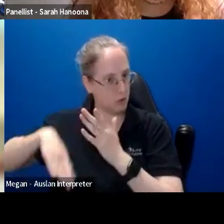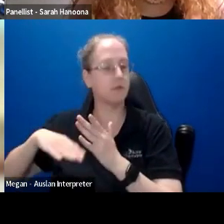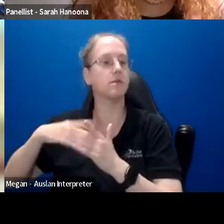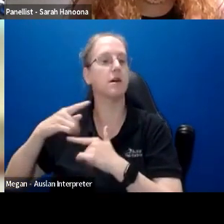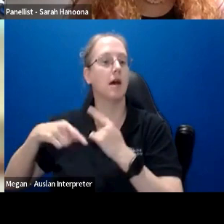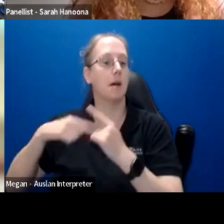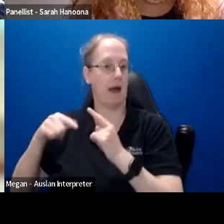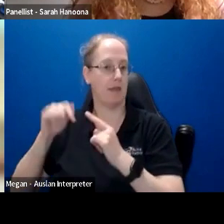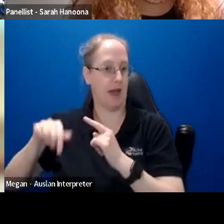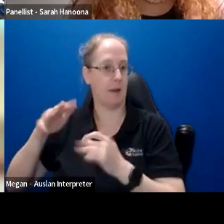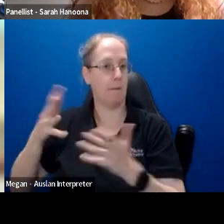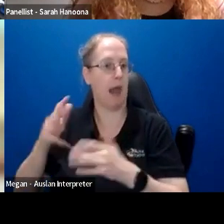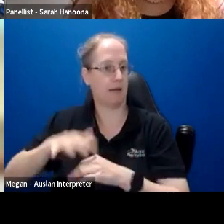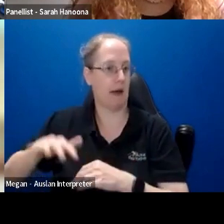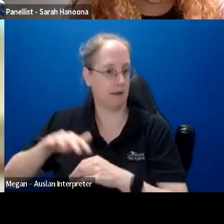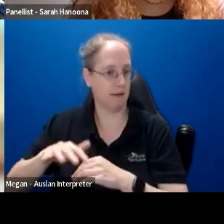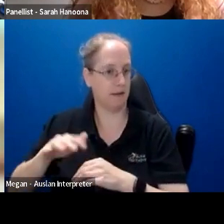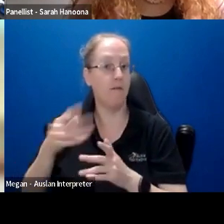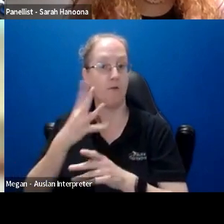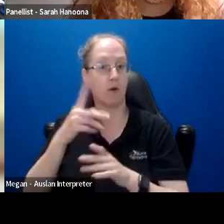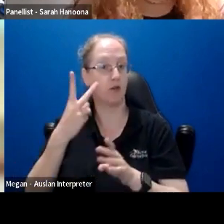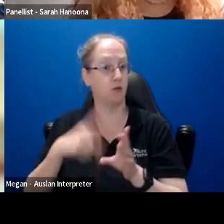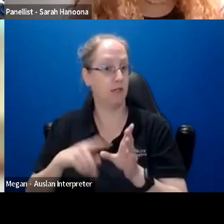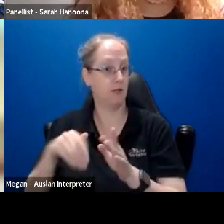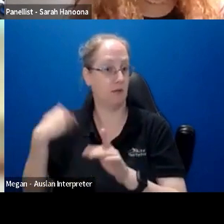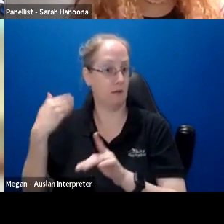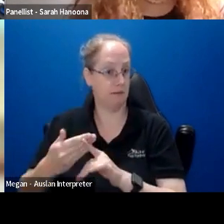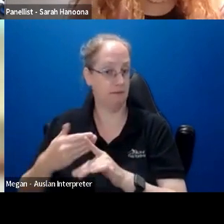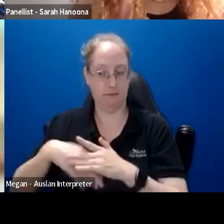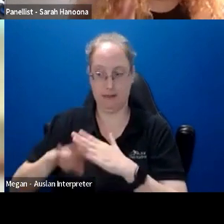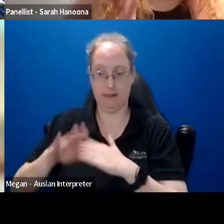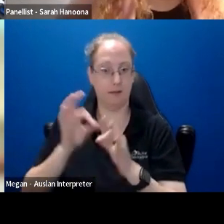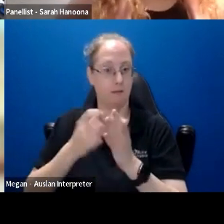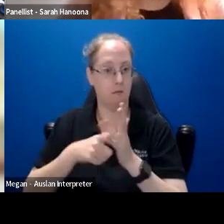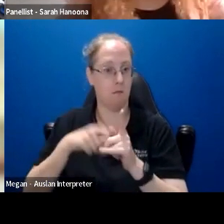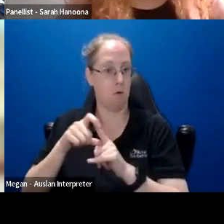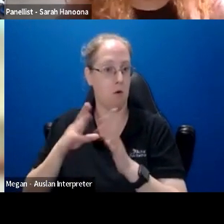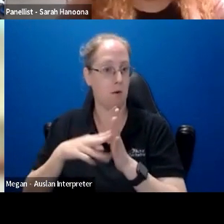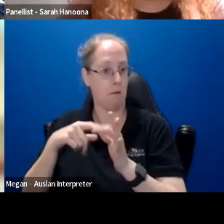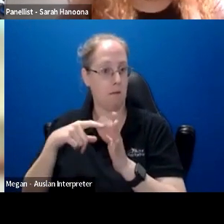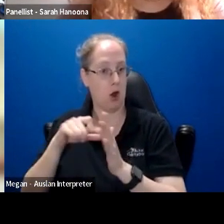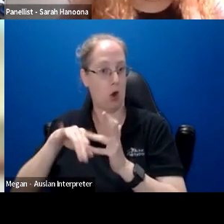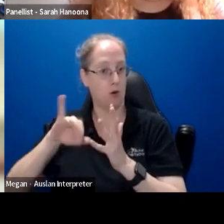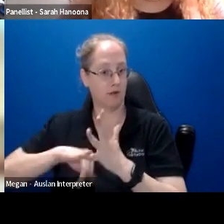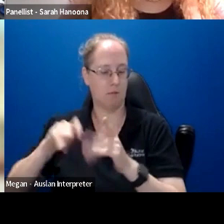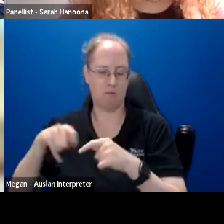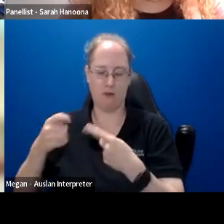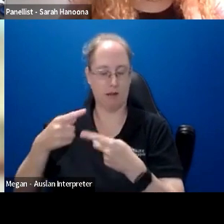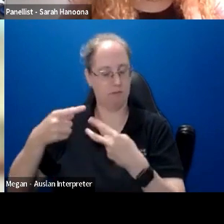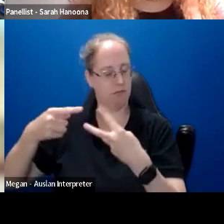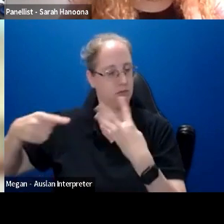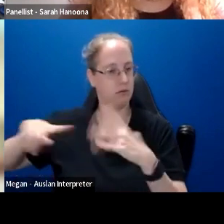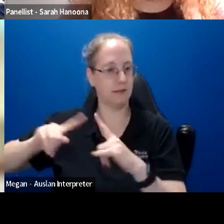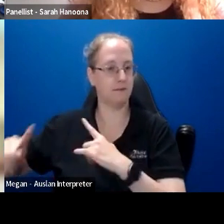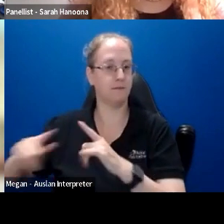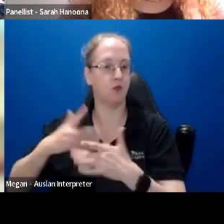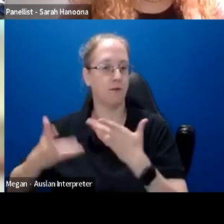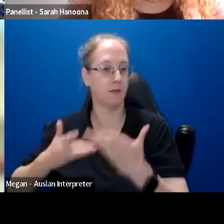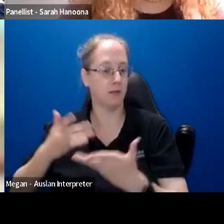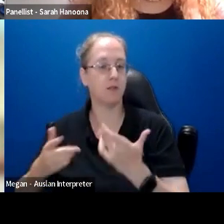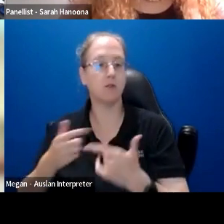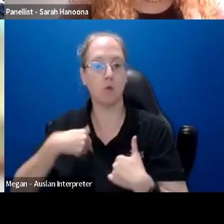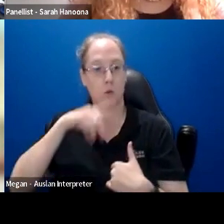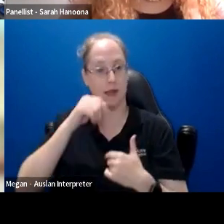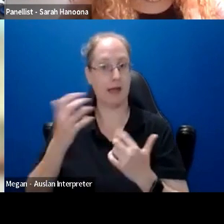42 years we've been in Broadmeadows and provide a whole lot of services and are able to kind of engage well